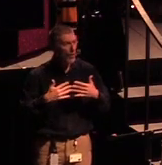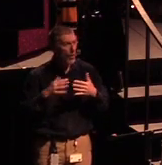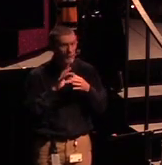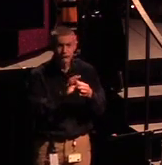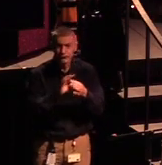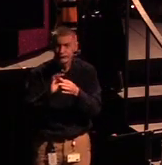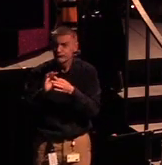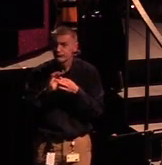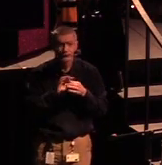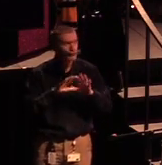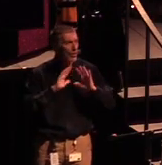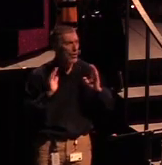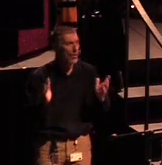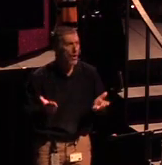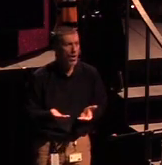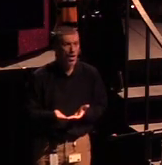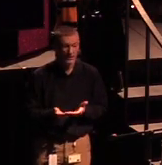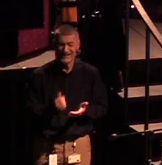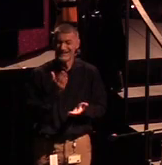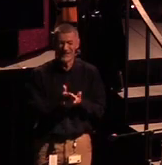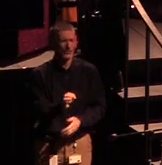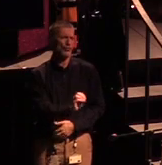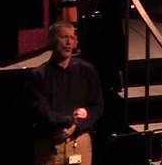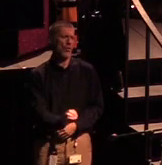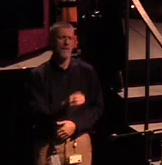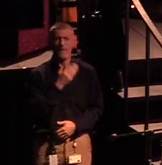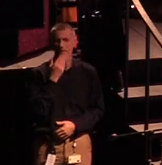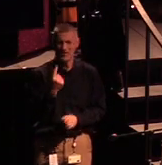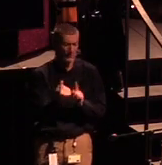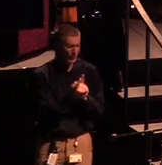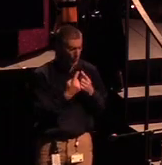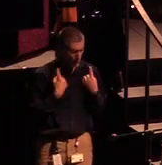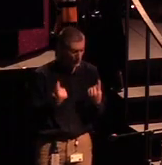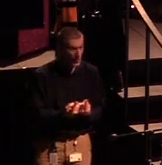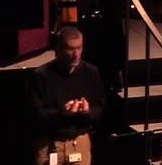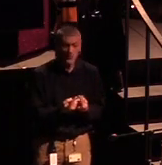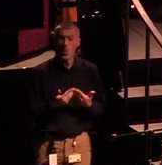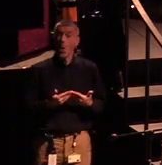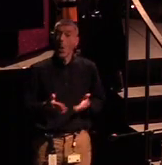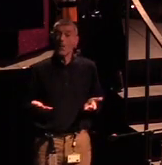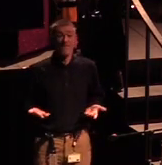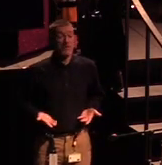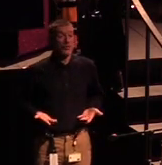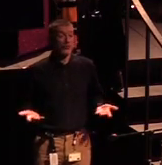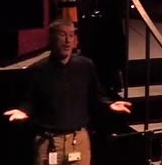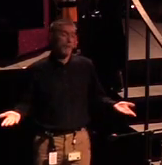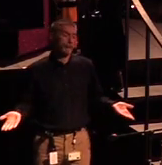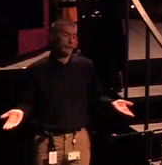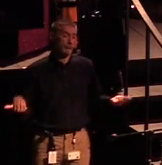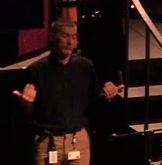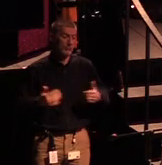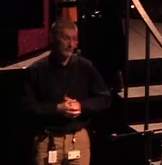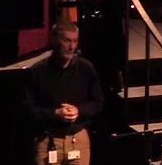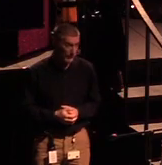colleagues from all over the world and especially across Europe so please do come and talk to us we are opened for business as I say we're open for ideas and when I